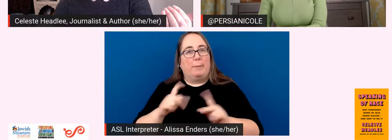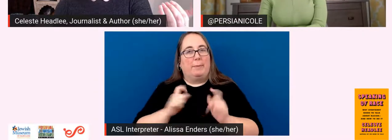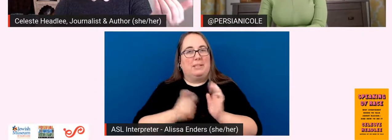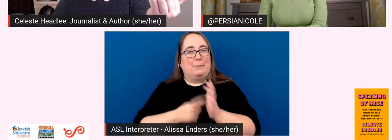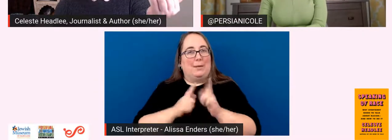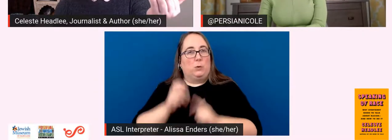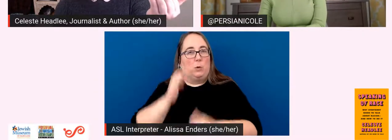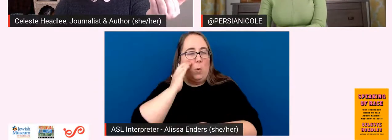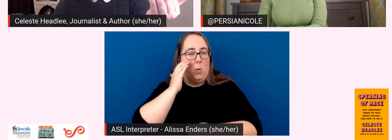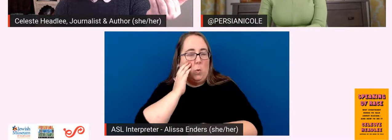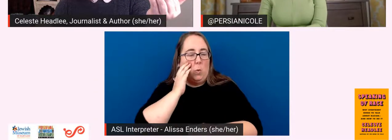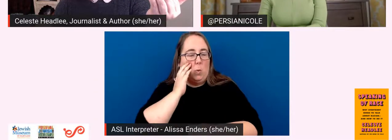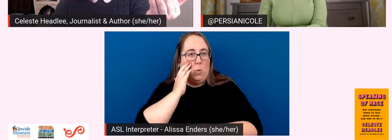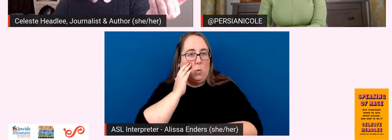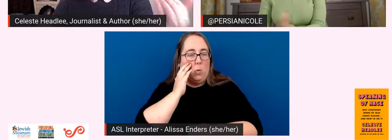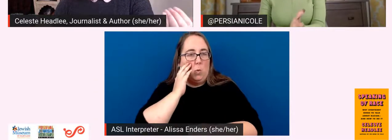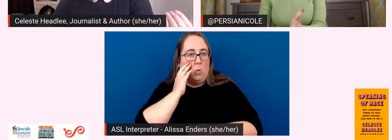know